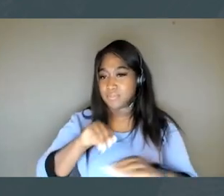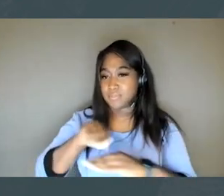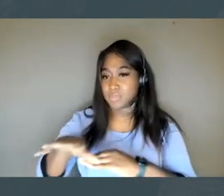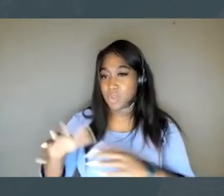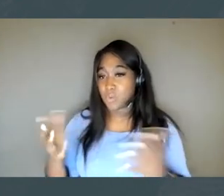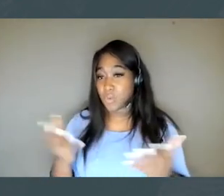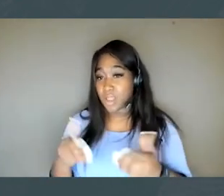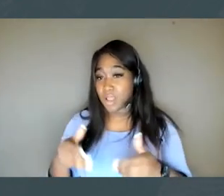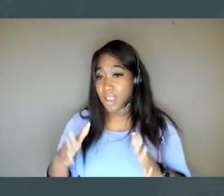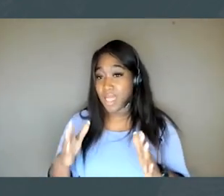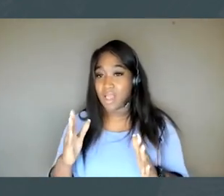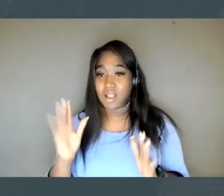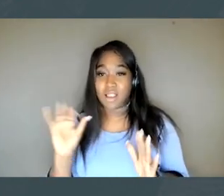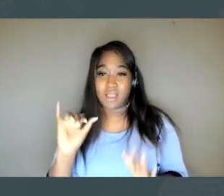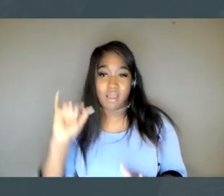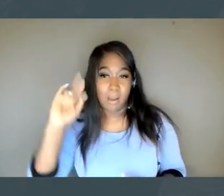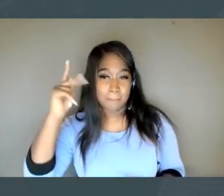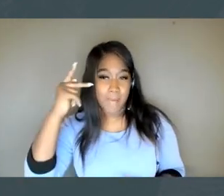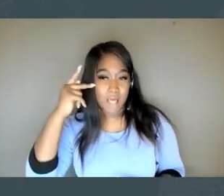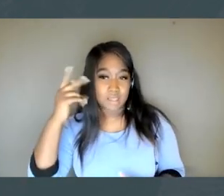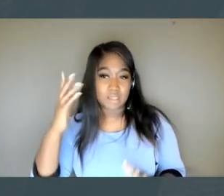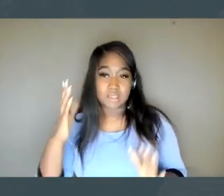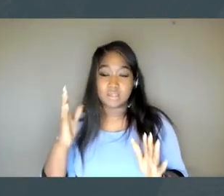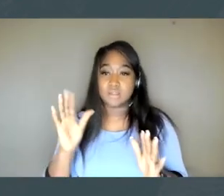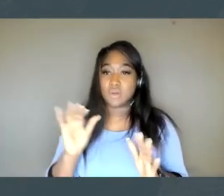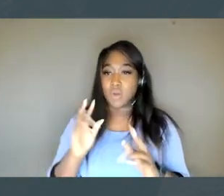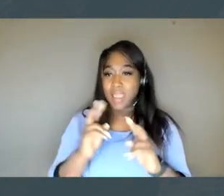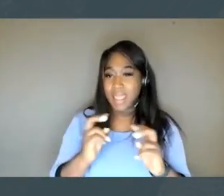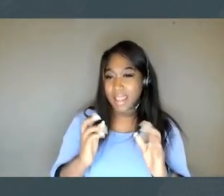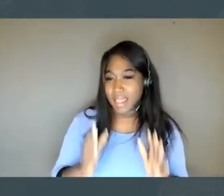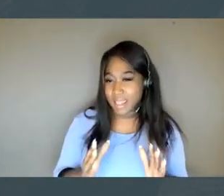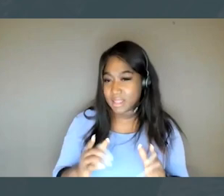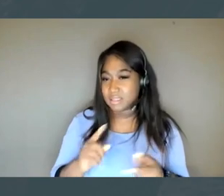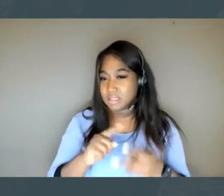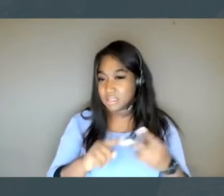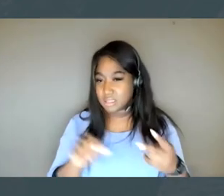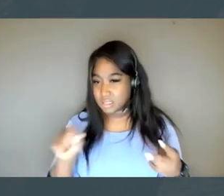of politics, a kind of analytics, but